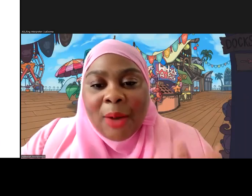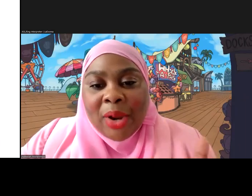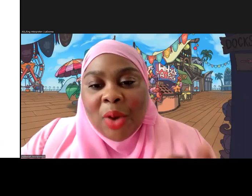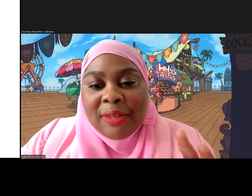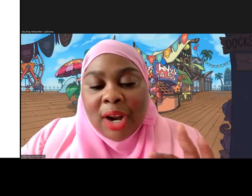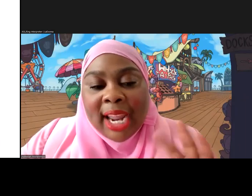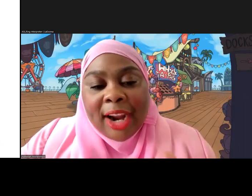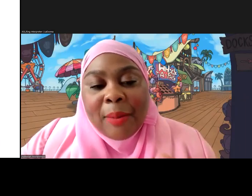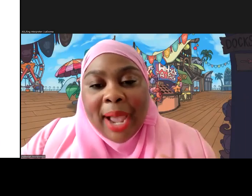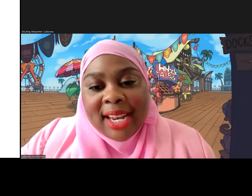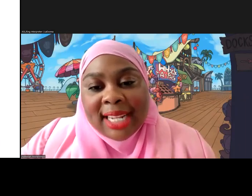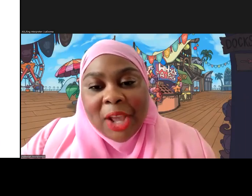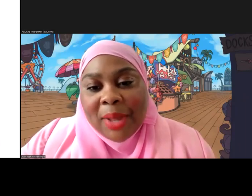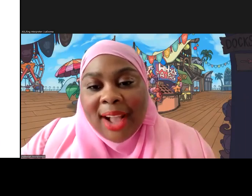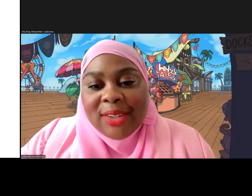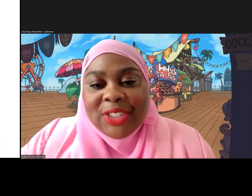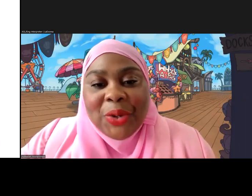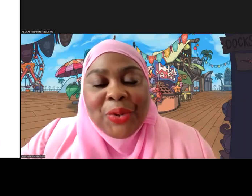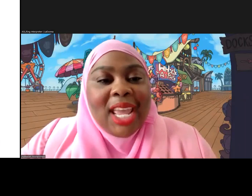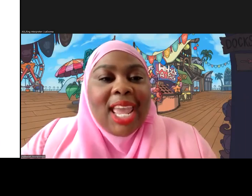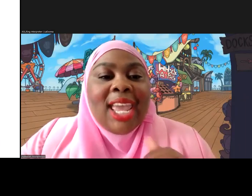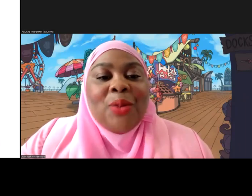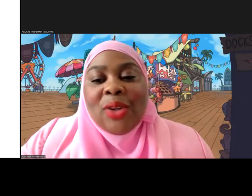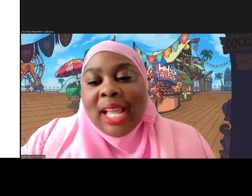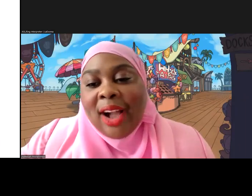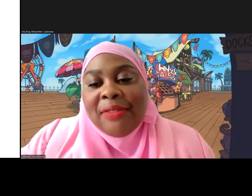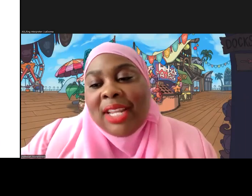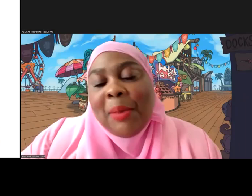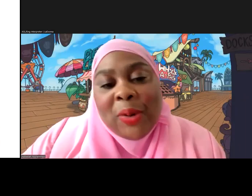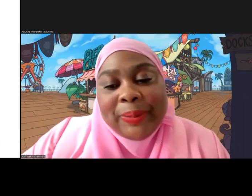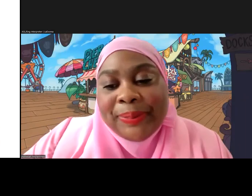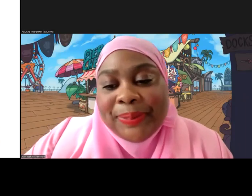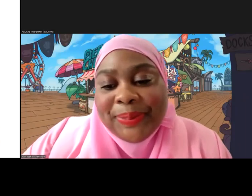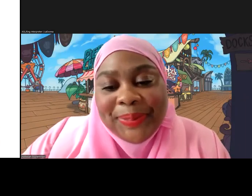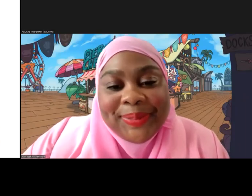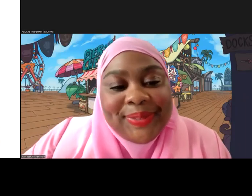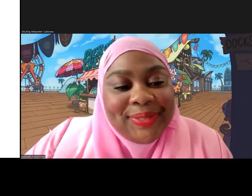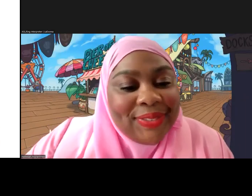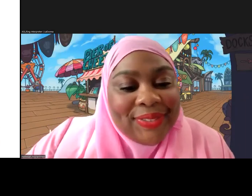play with one of our care companion that's coming out soon, and we'll kick off the demo.